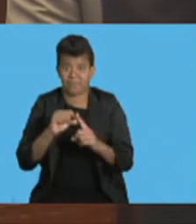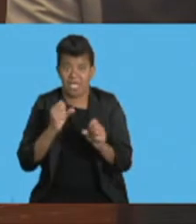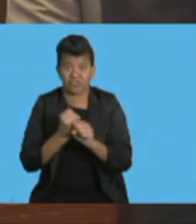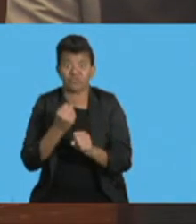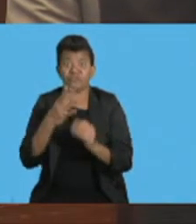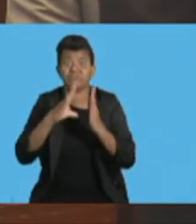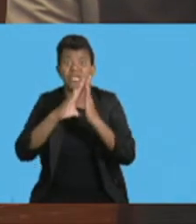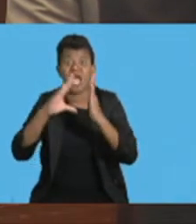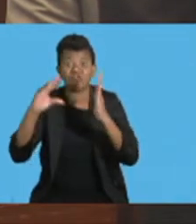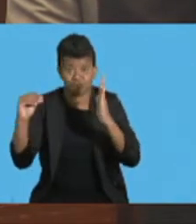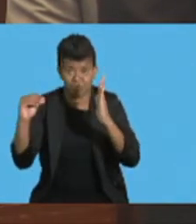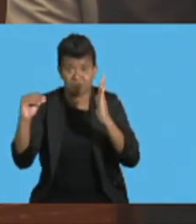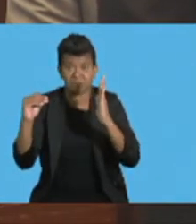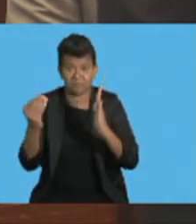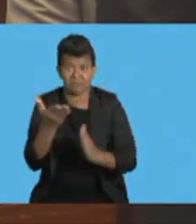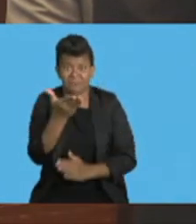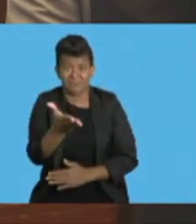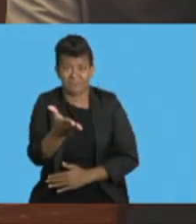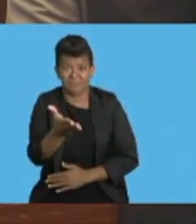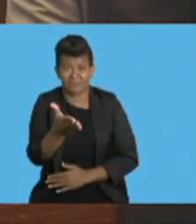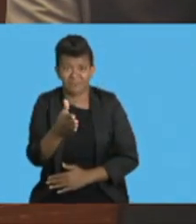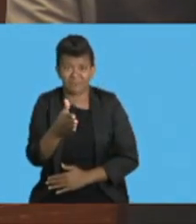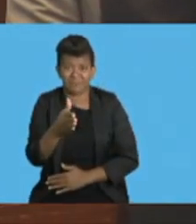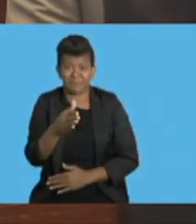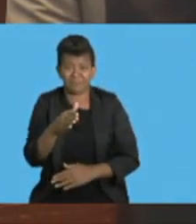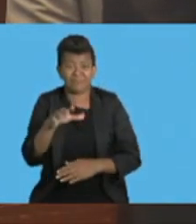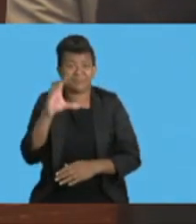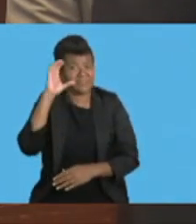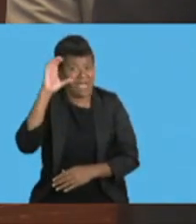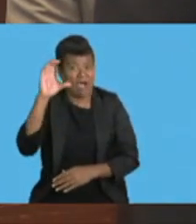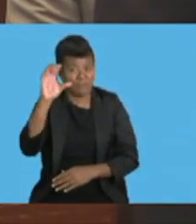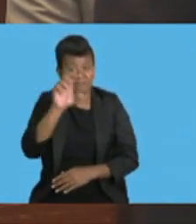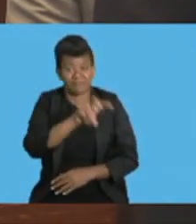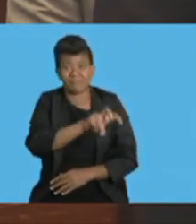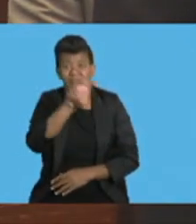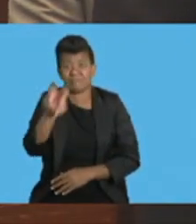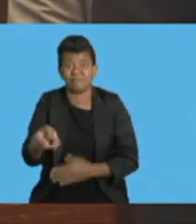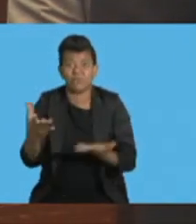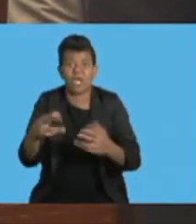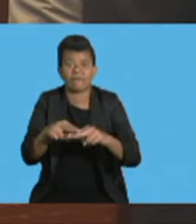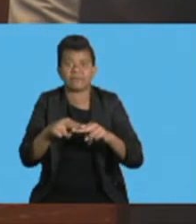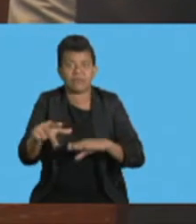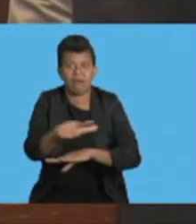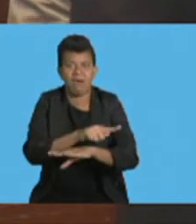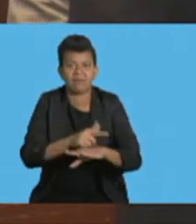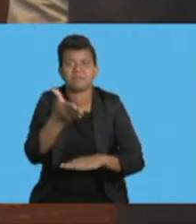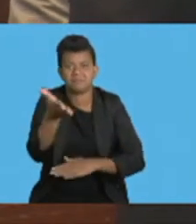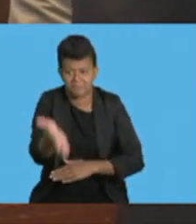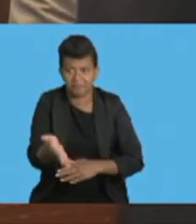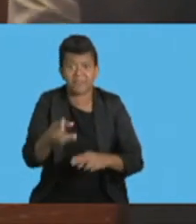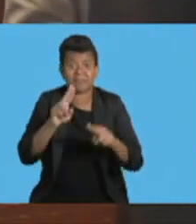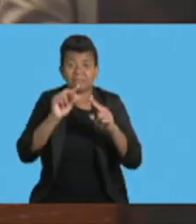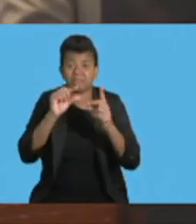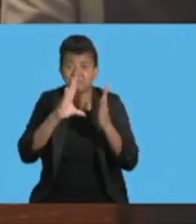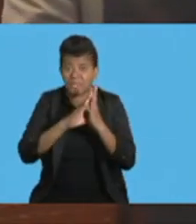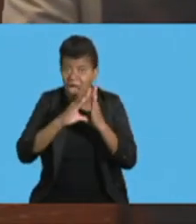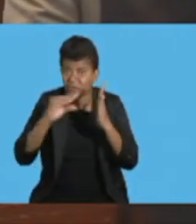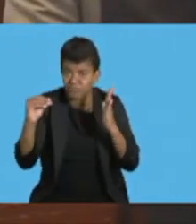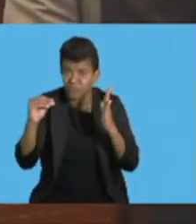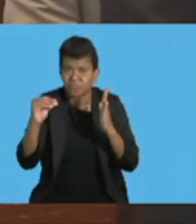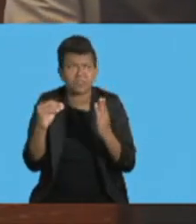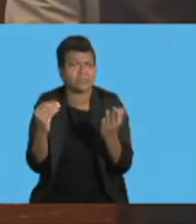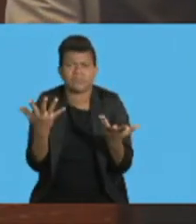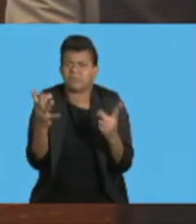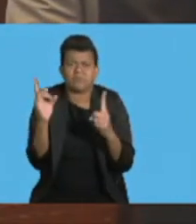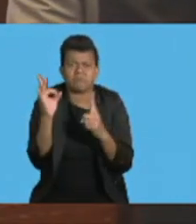piece of land for Fiji is to be given to build our chancery in PNG. This arrangement with PNG will be important to Fiji given the high cost of